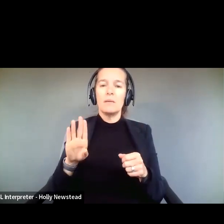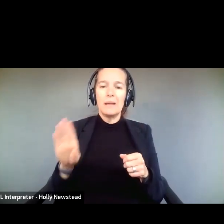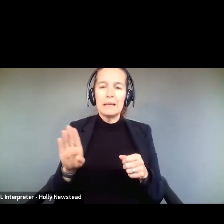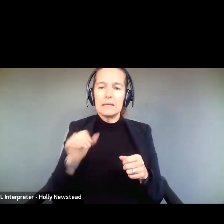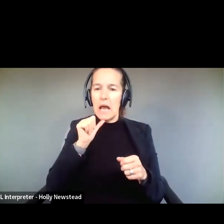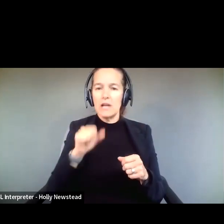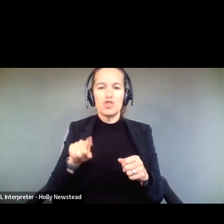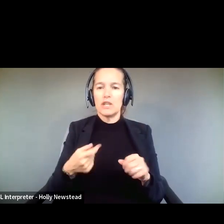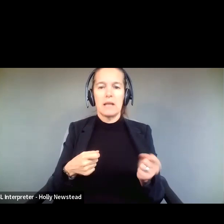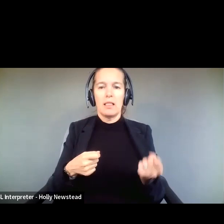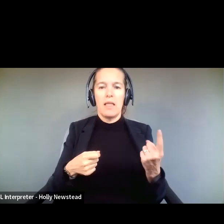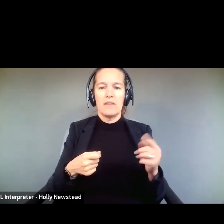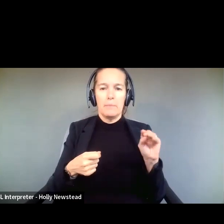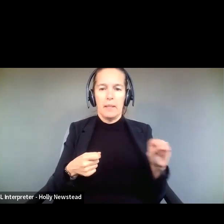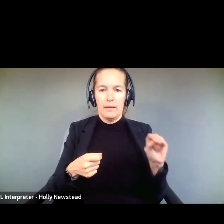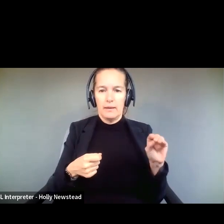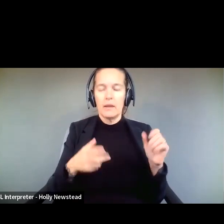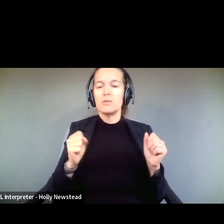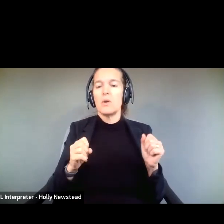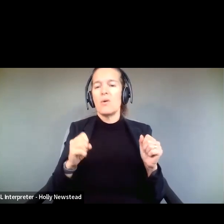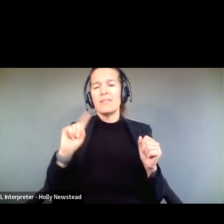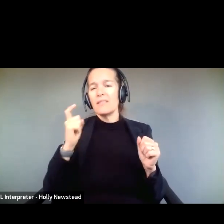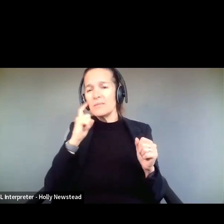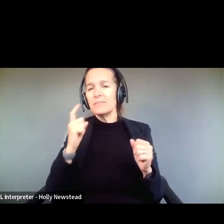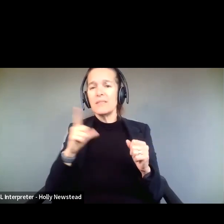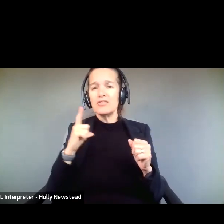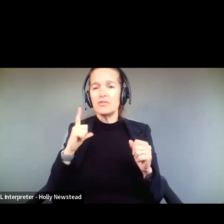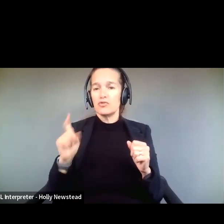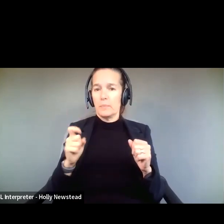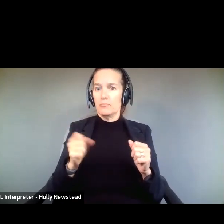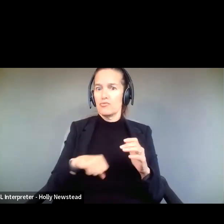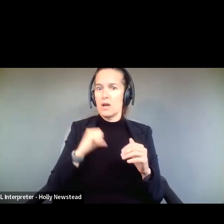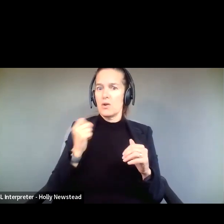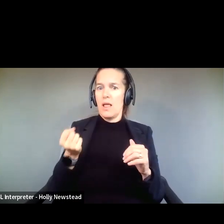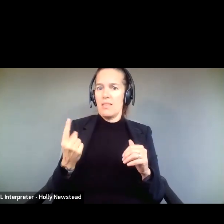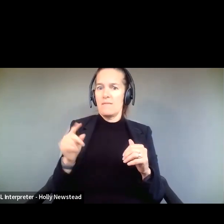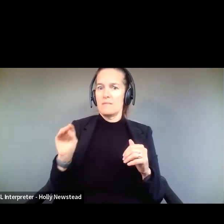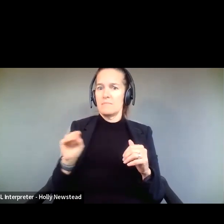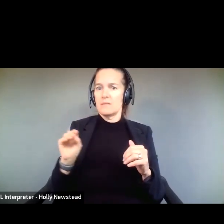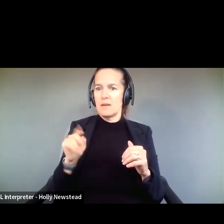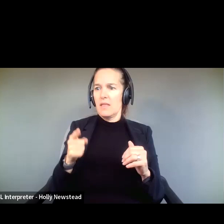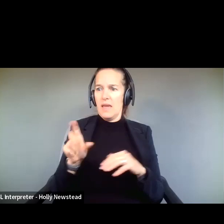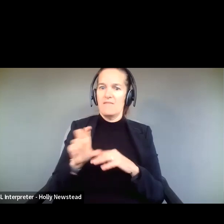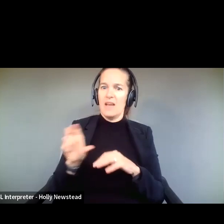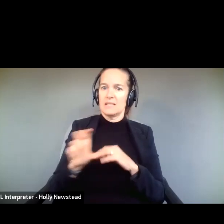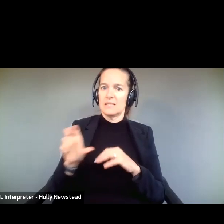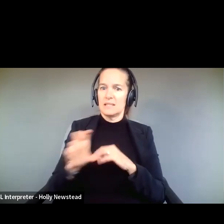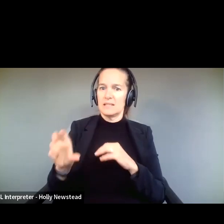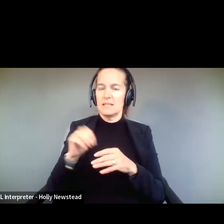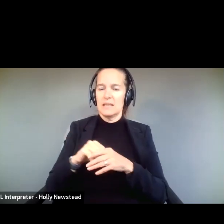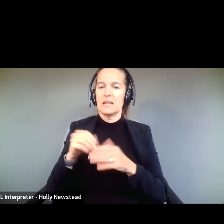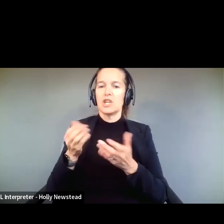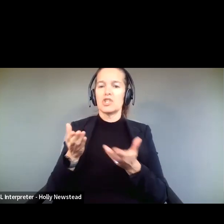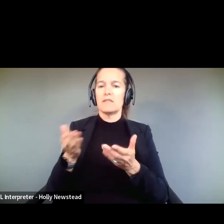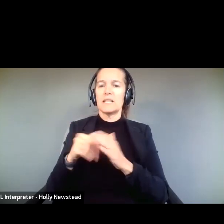the 11 million. So the governor and the legislature should be really proud of the 11 million that they invest annually in the service access